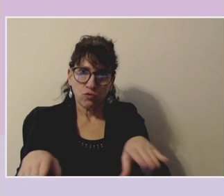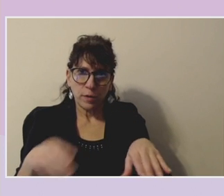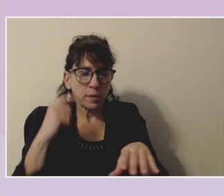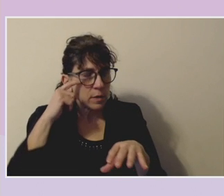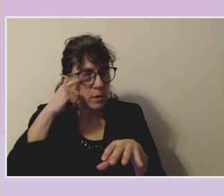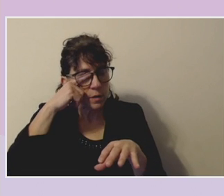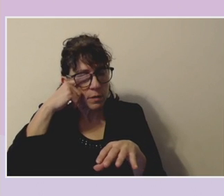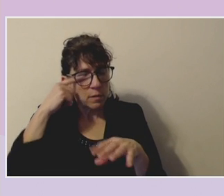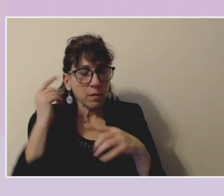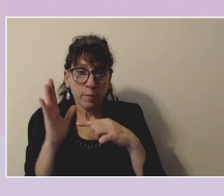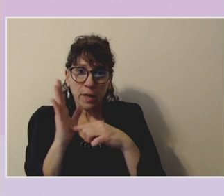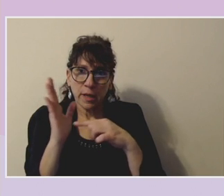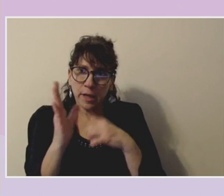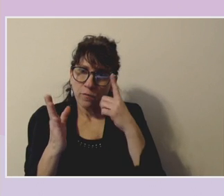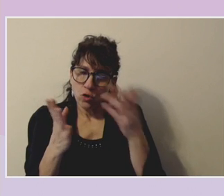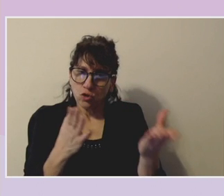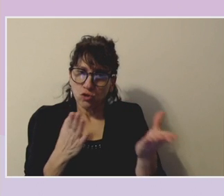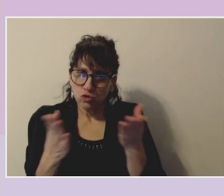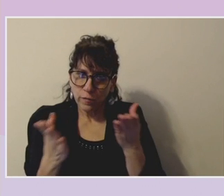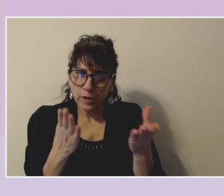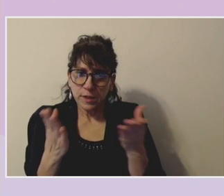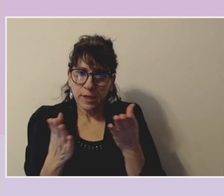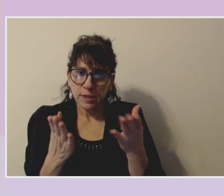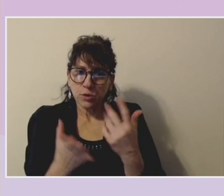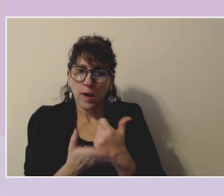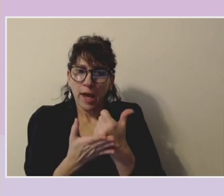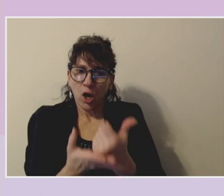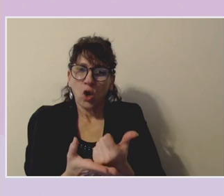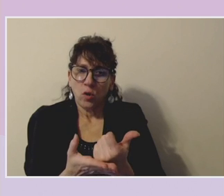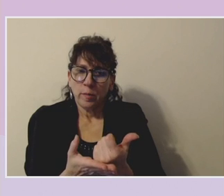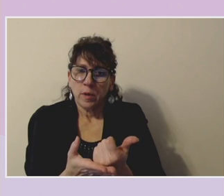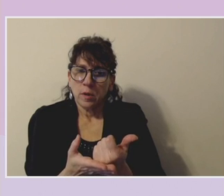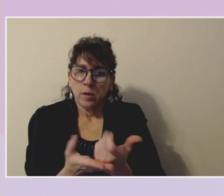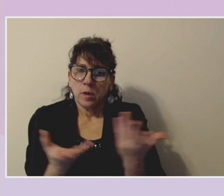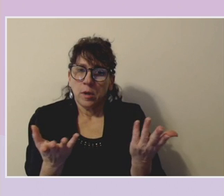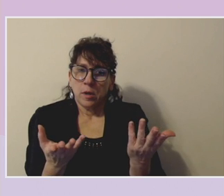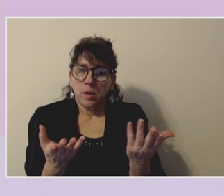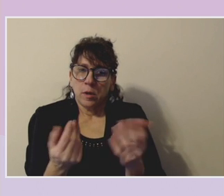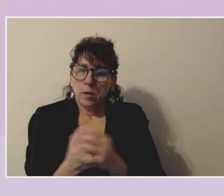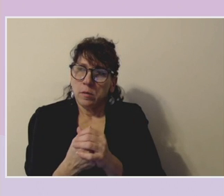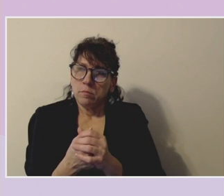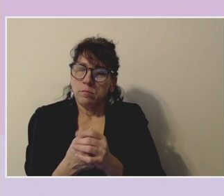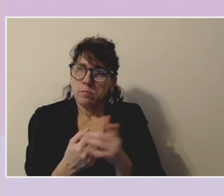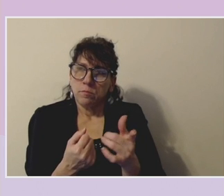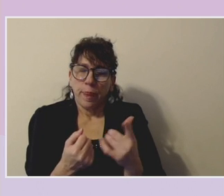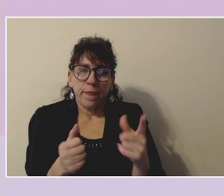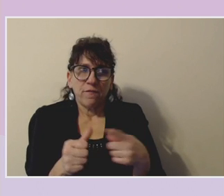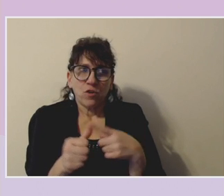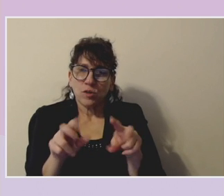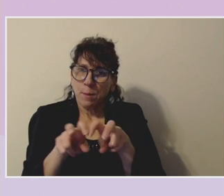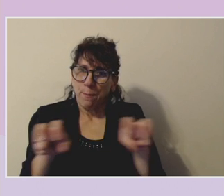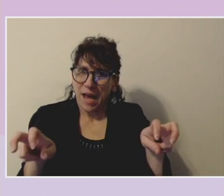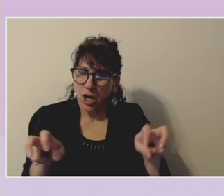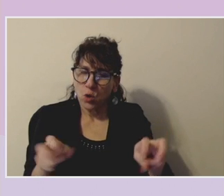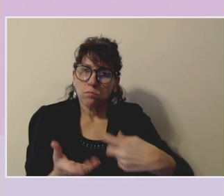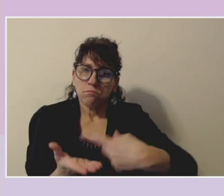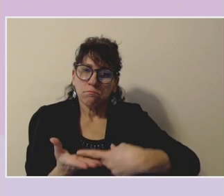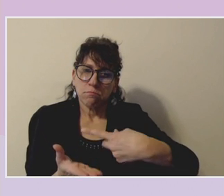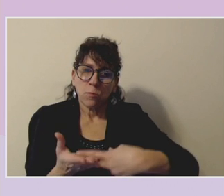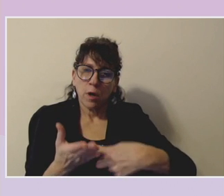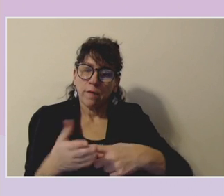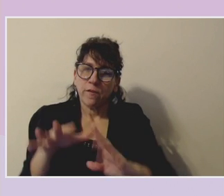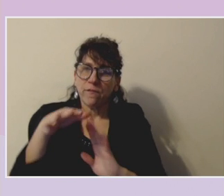services, again, helps with the sustainability. I didn't mention, but again, the first panel, there was talk of immigrant and